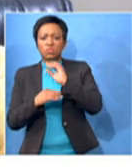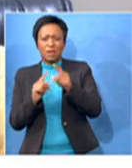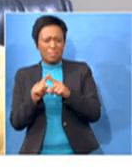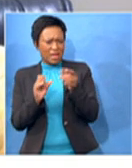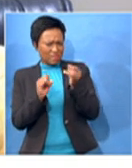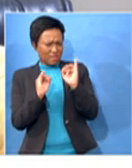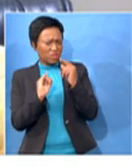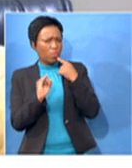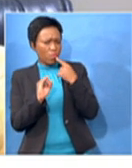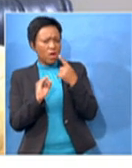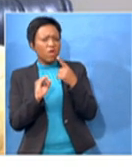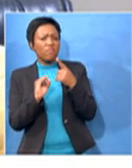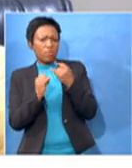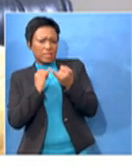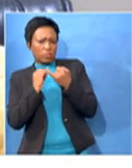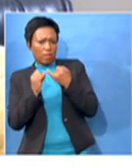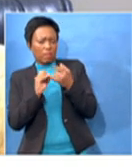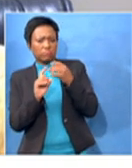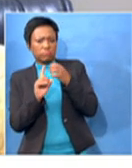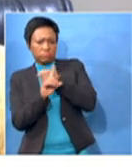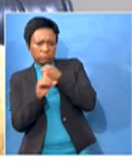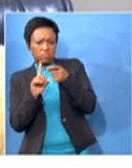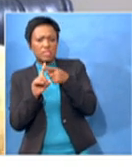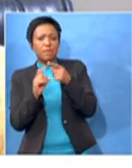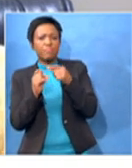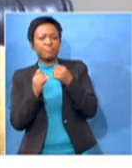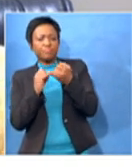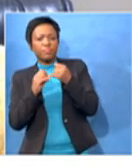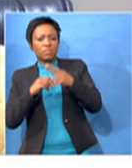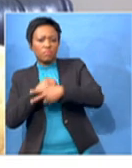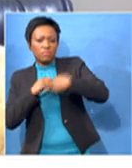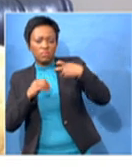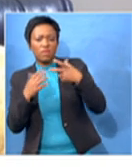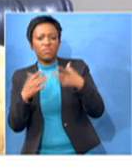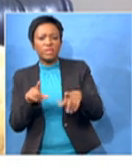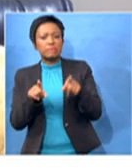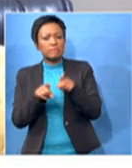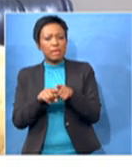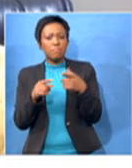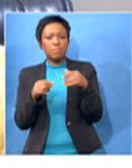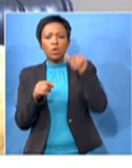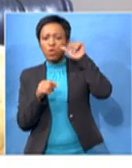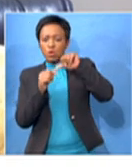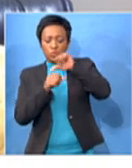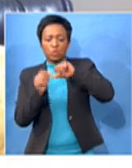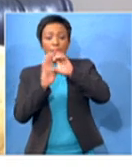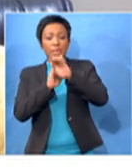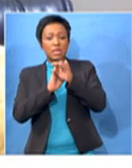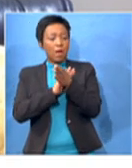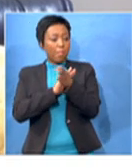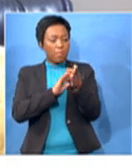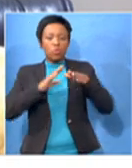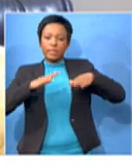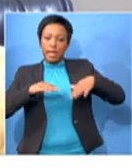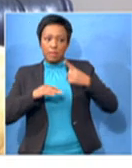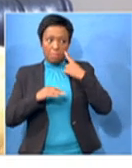and sexual offences? Because often we've seen and heard cases on social media, well, the yet unproven cases on social media of